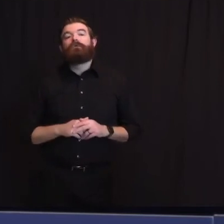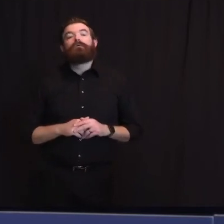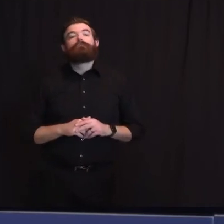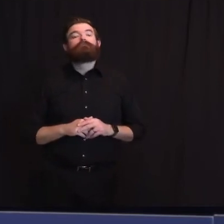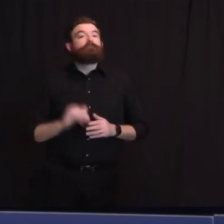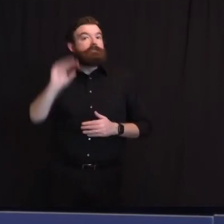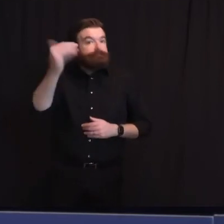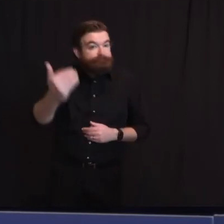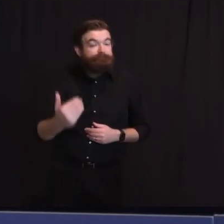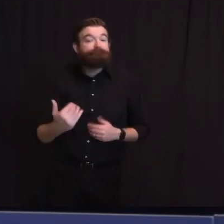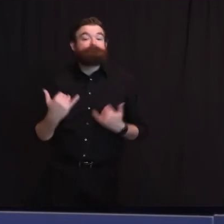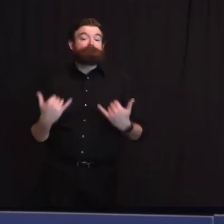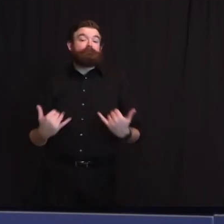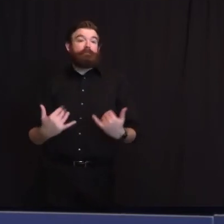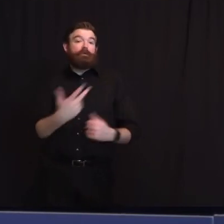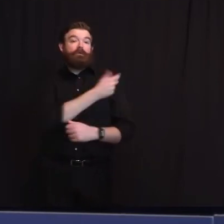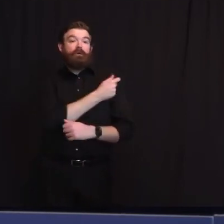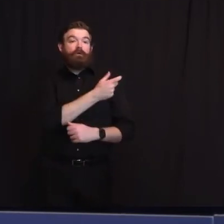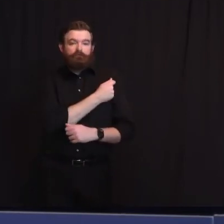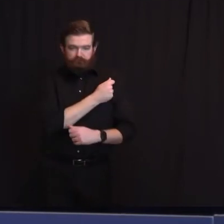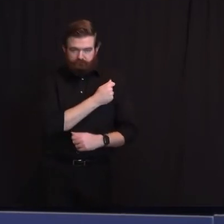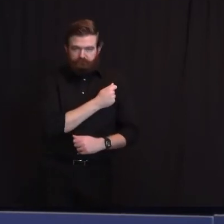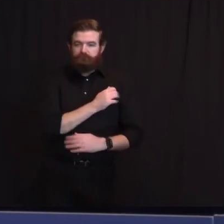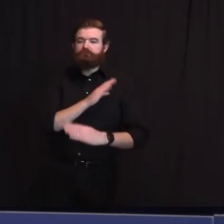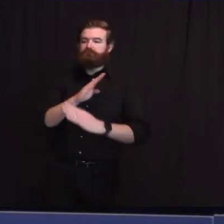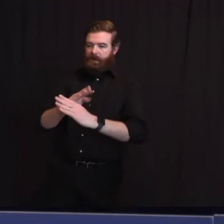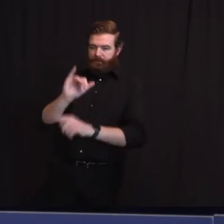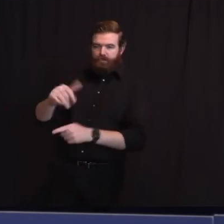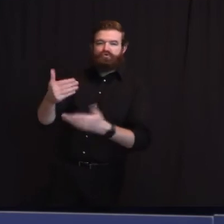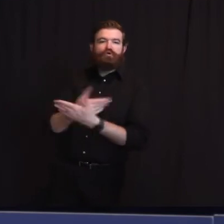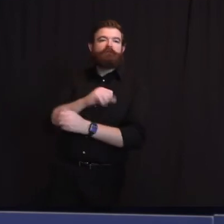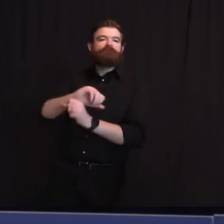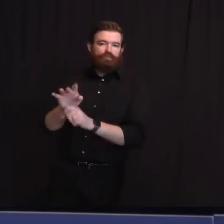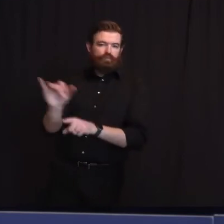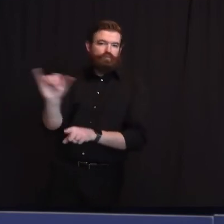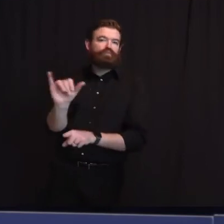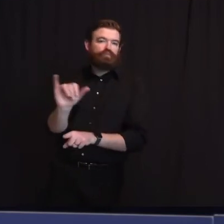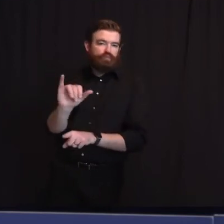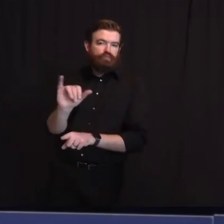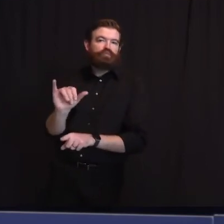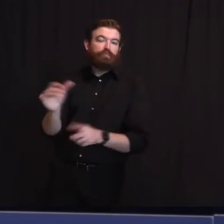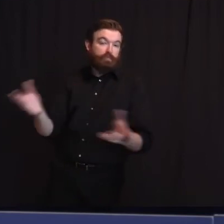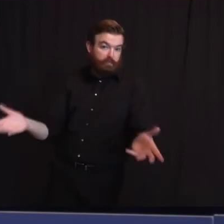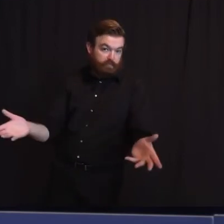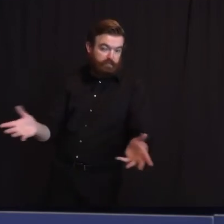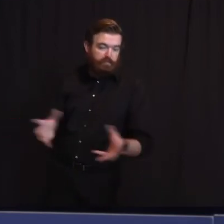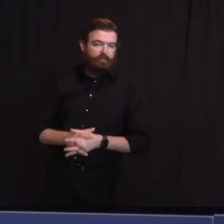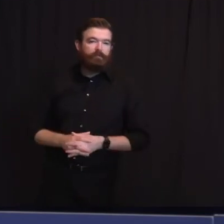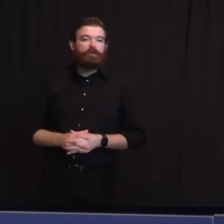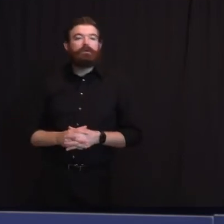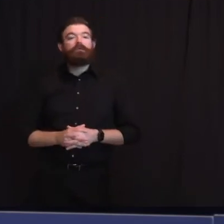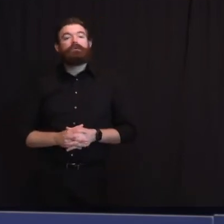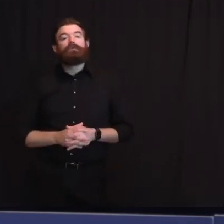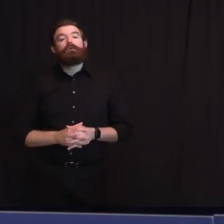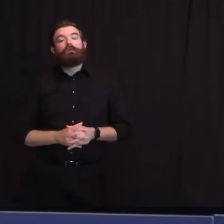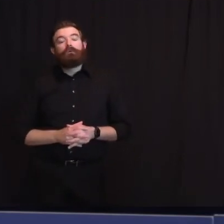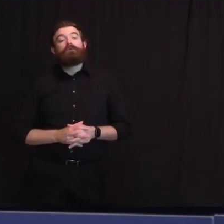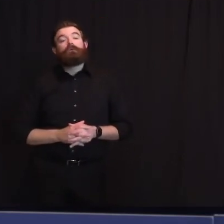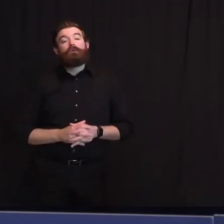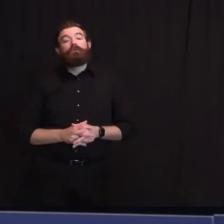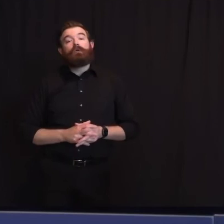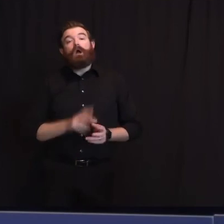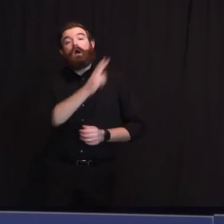against the variant. Moving on to my daily report, as the governor shared, our hospitals reported